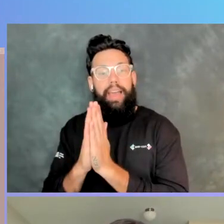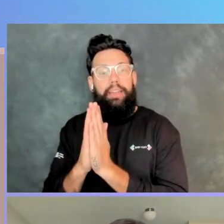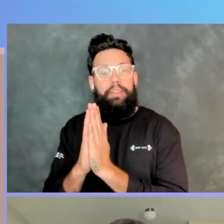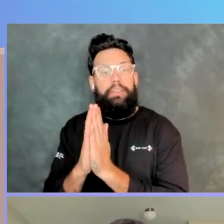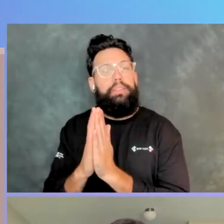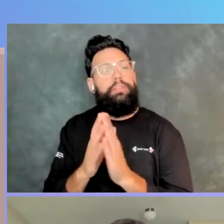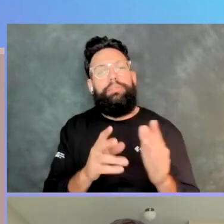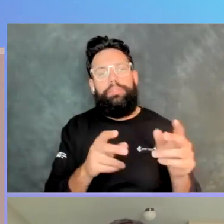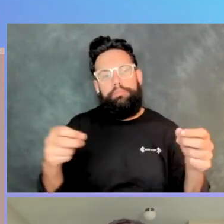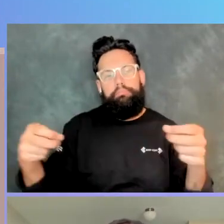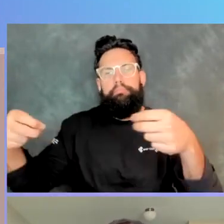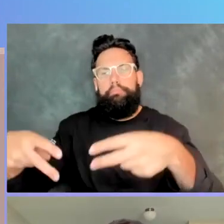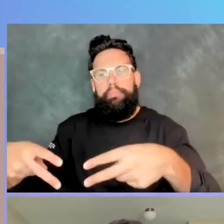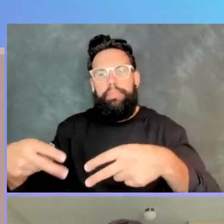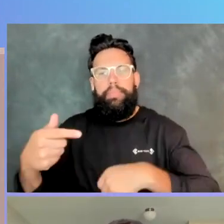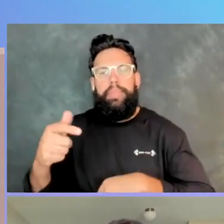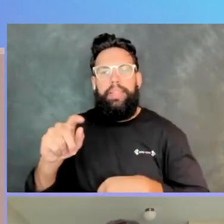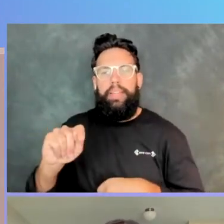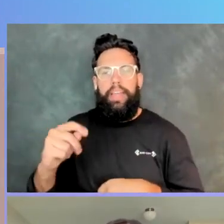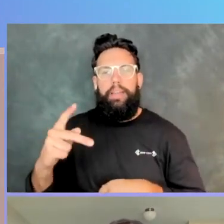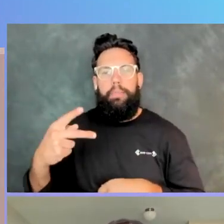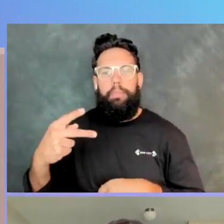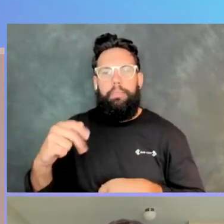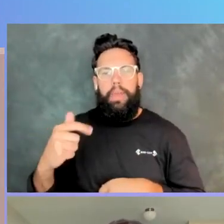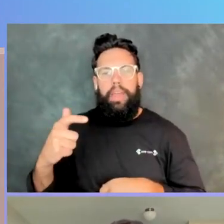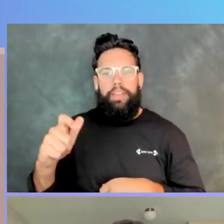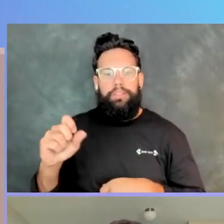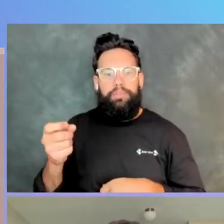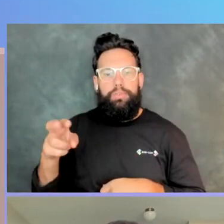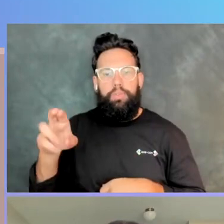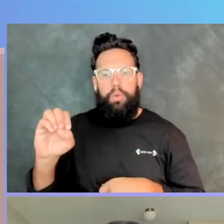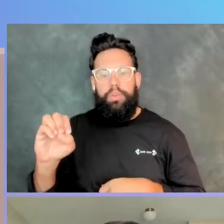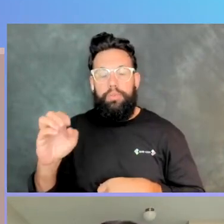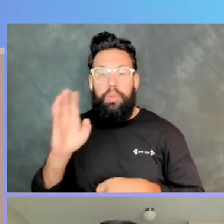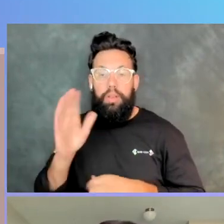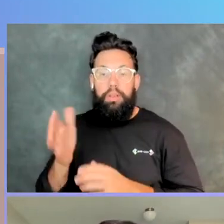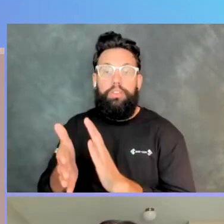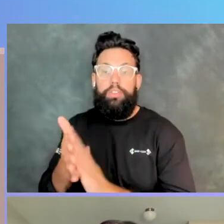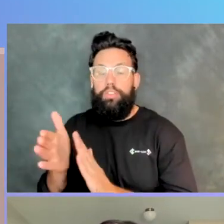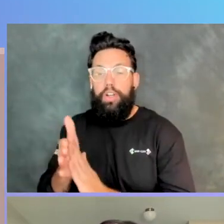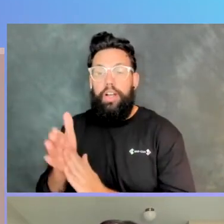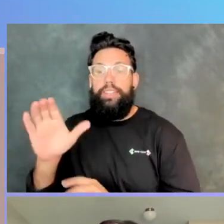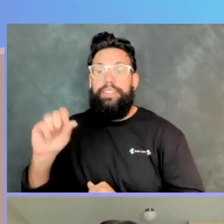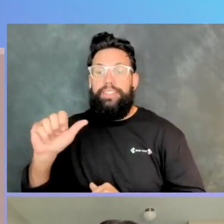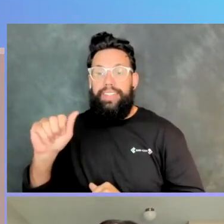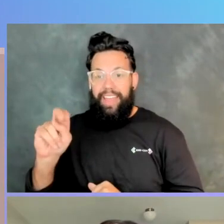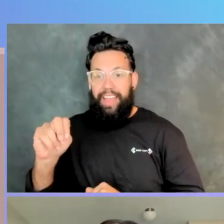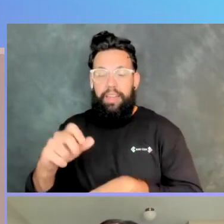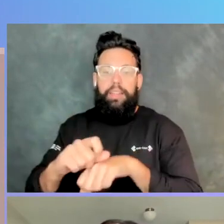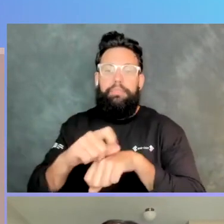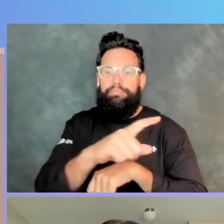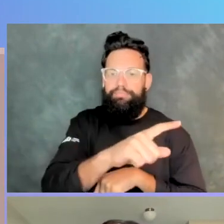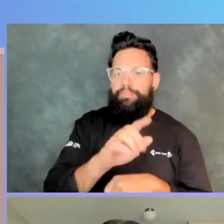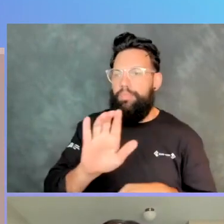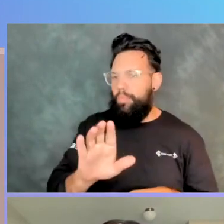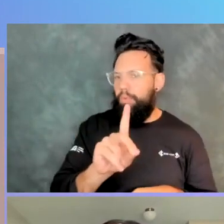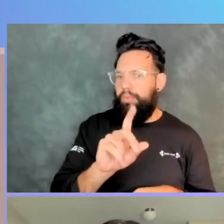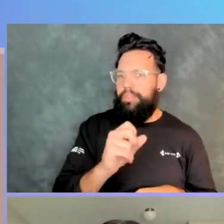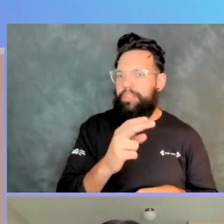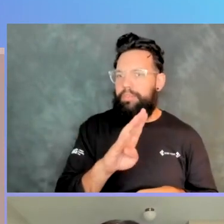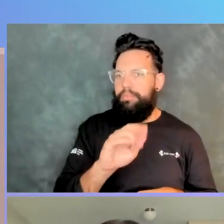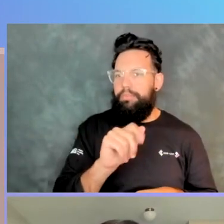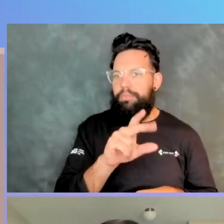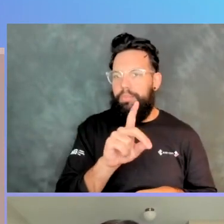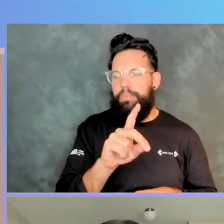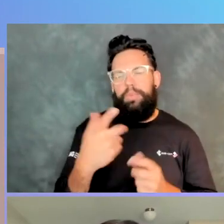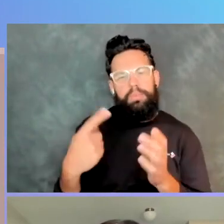source will go out and actually run the scan and post it to our dashboard and return those results to you. So I'll actually run